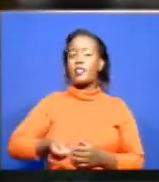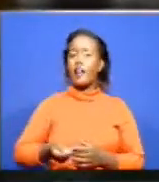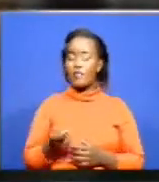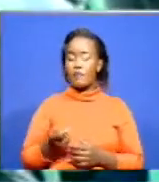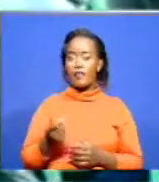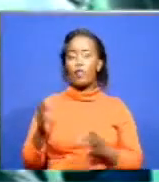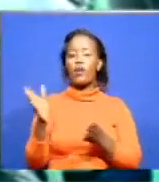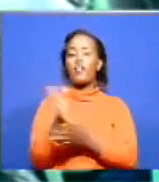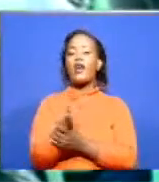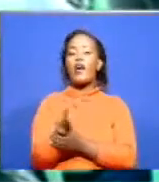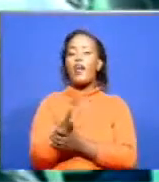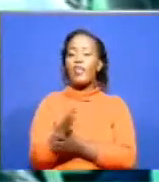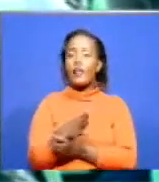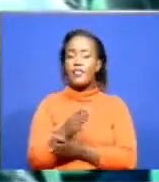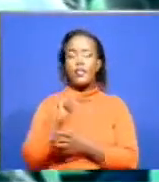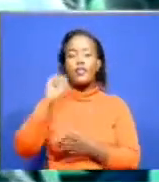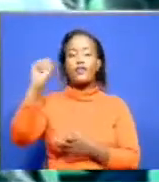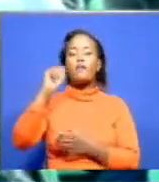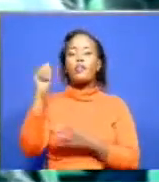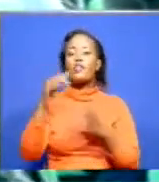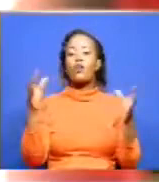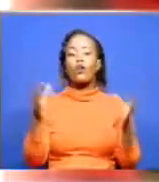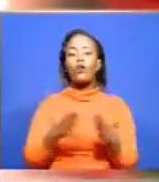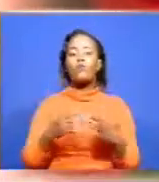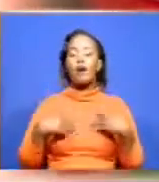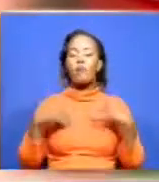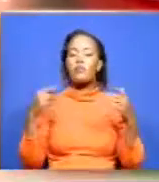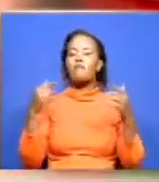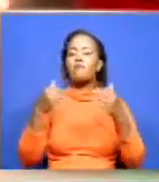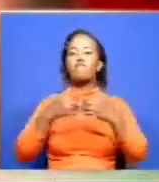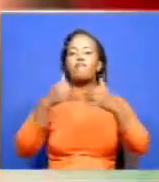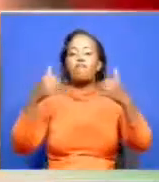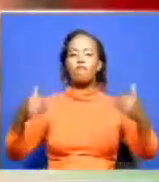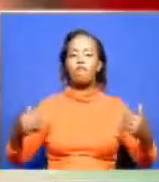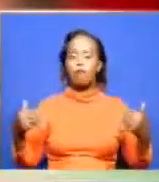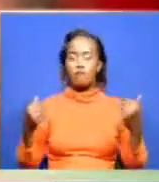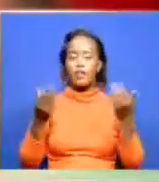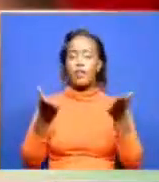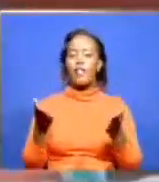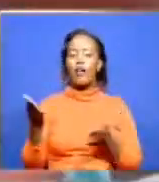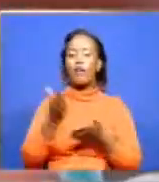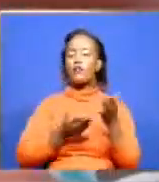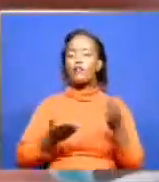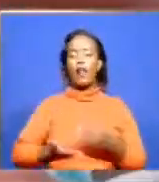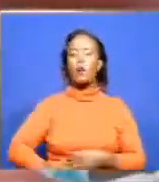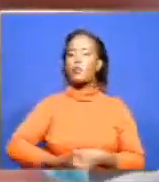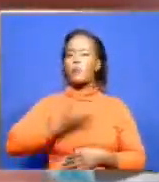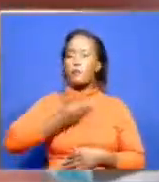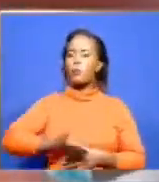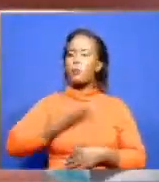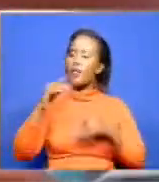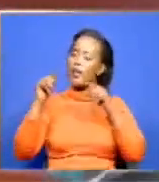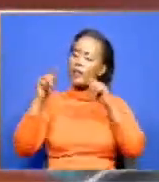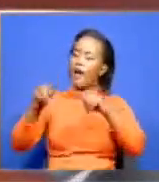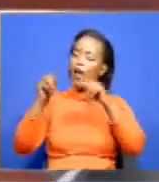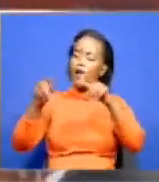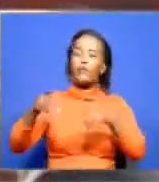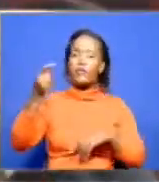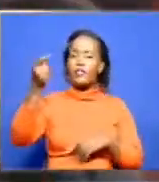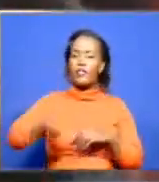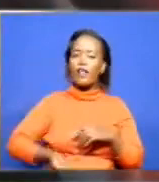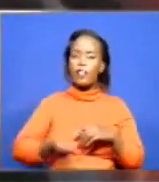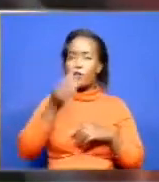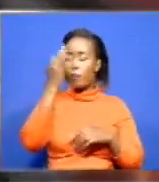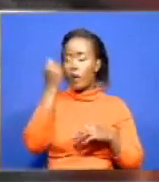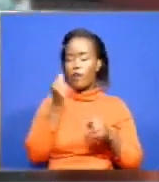split the political class right in the middle. Proponents of the referendum aggrieved by the ruling, accusing the five-judge bench of usurping the